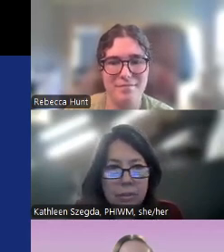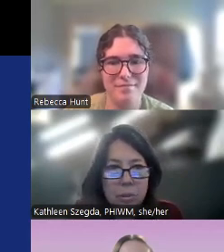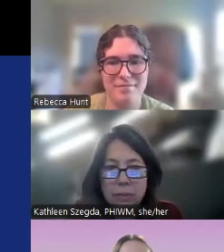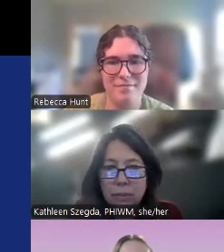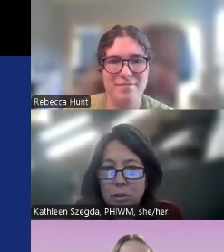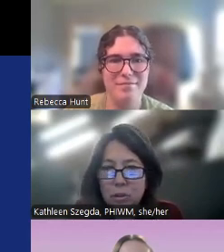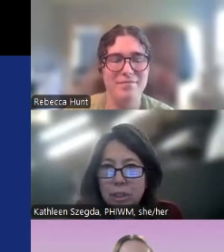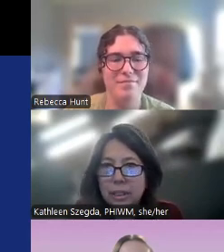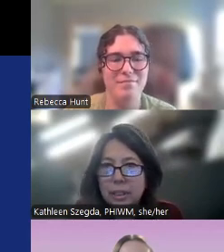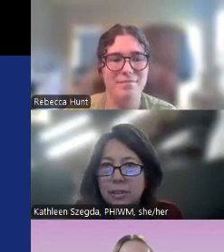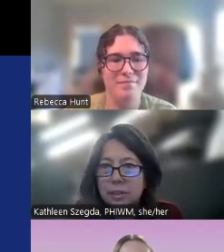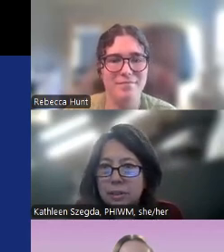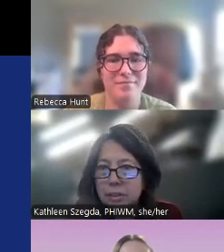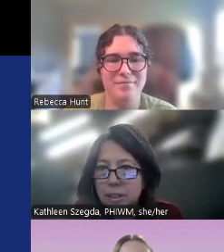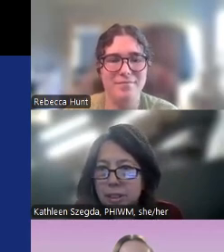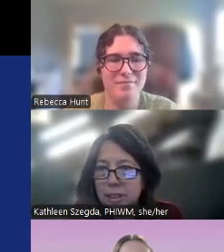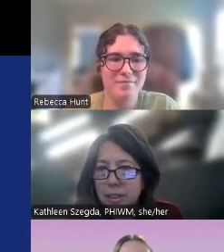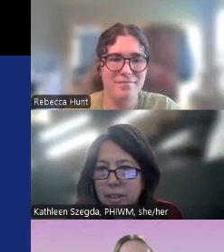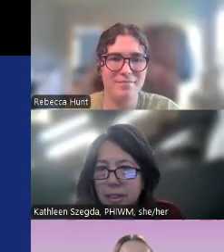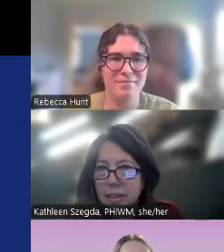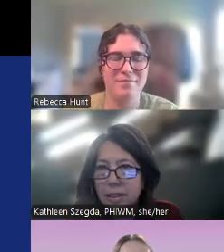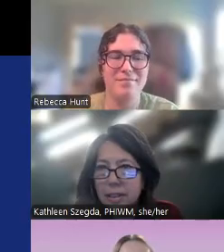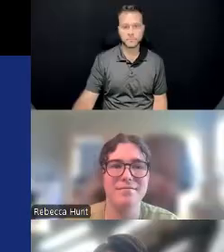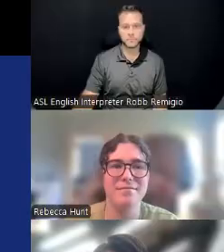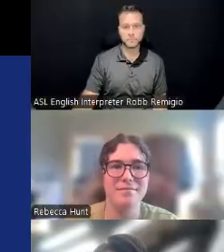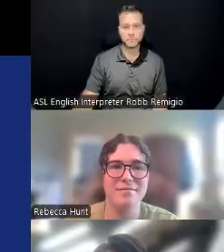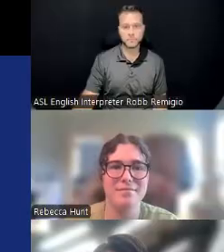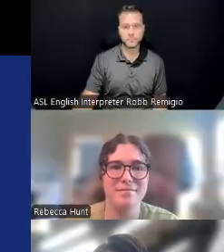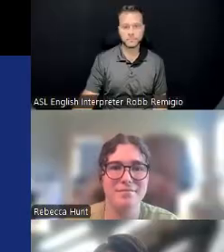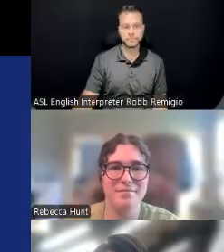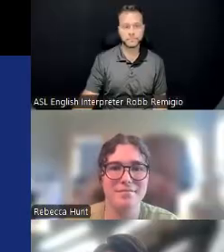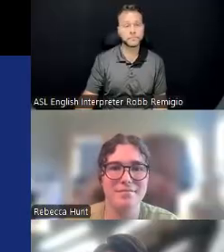Thank you everyone for joining us